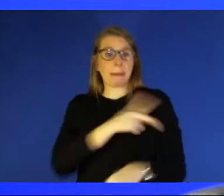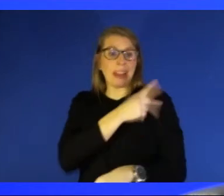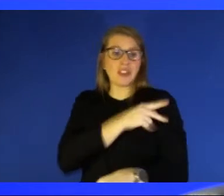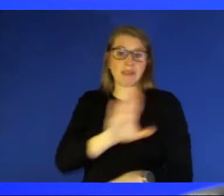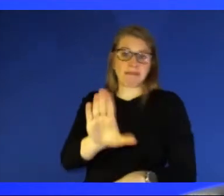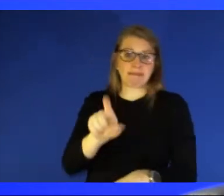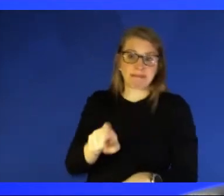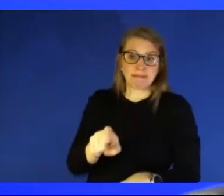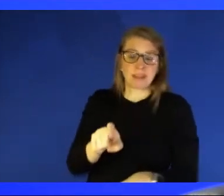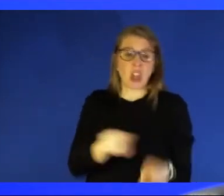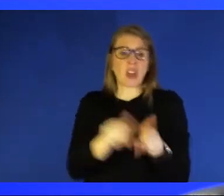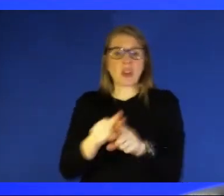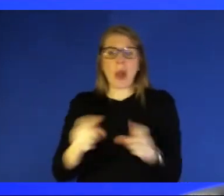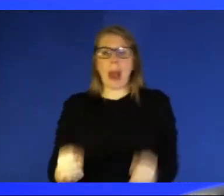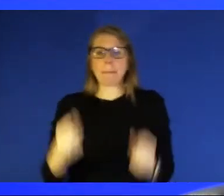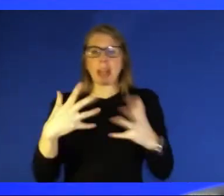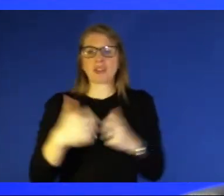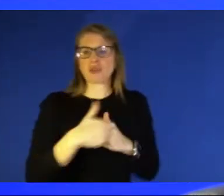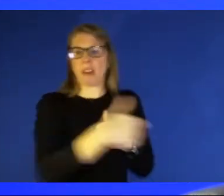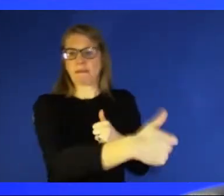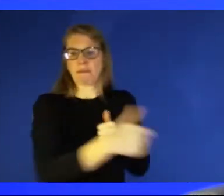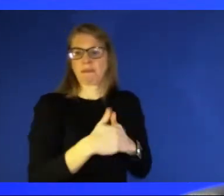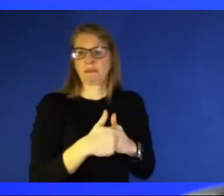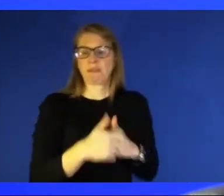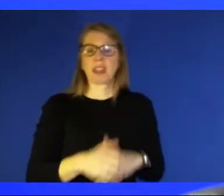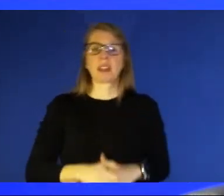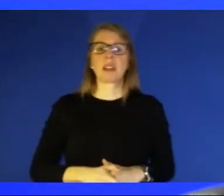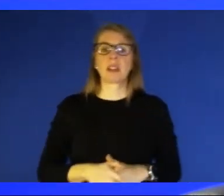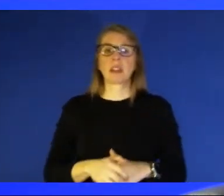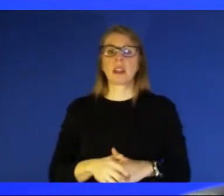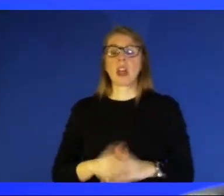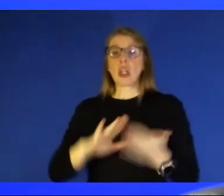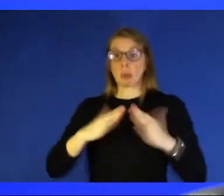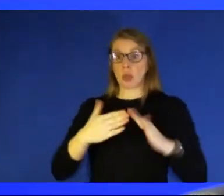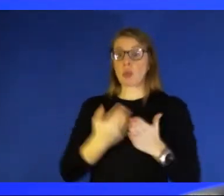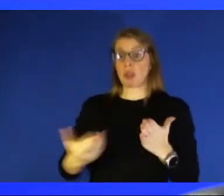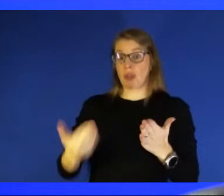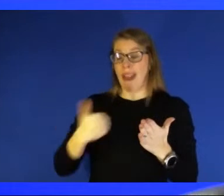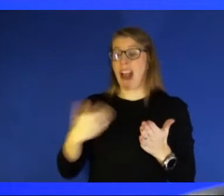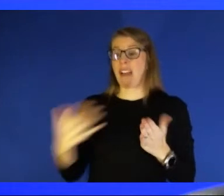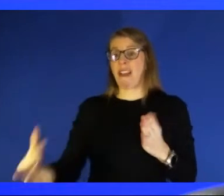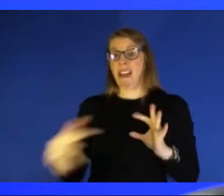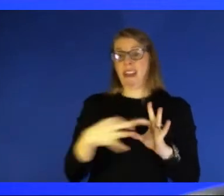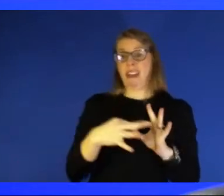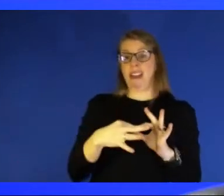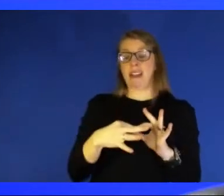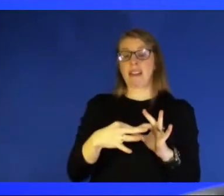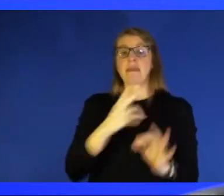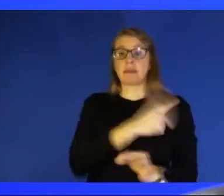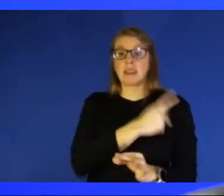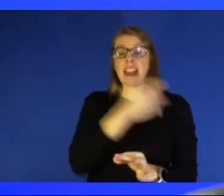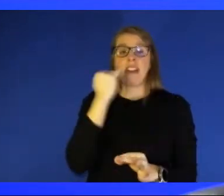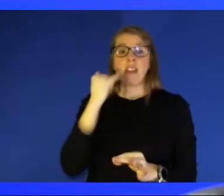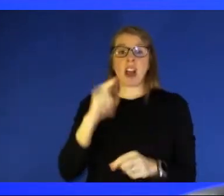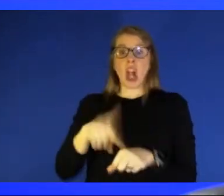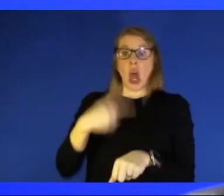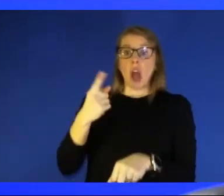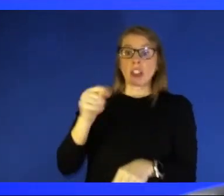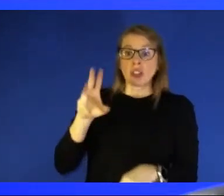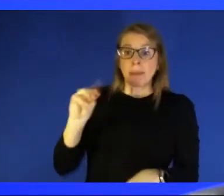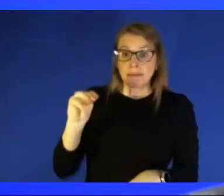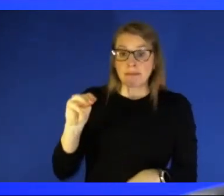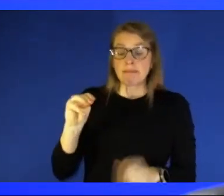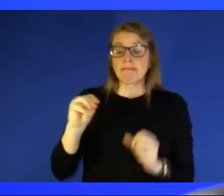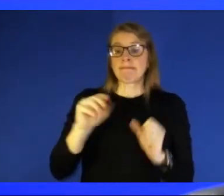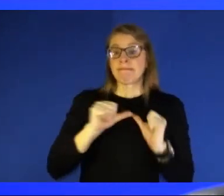have resources in the community that we often link patients to who have a long-term transportation need, and that is a gap that